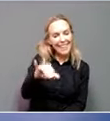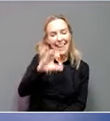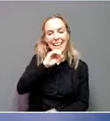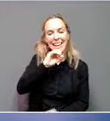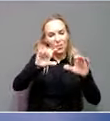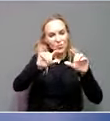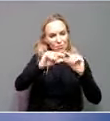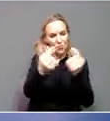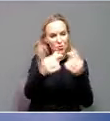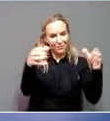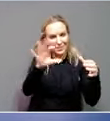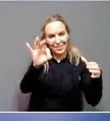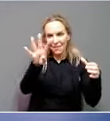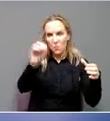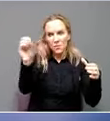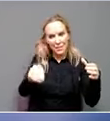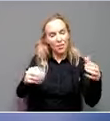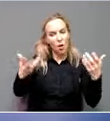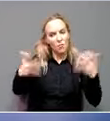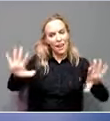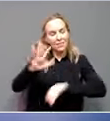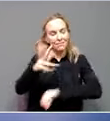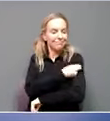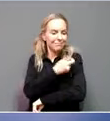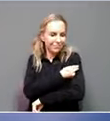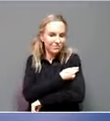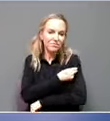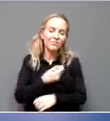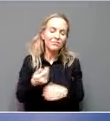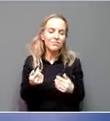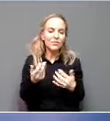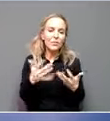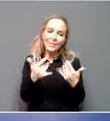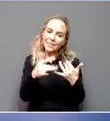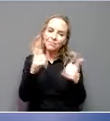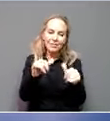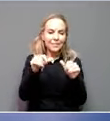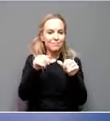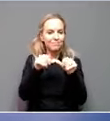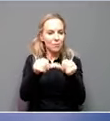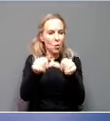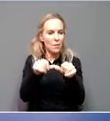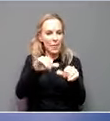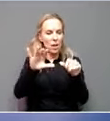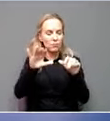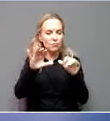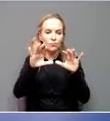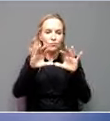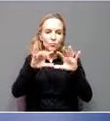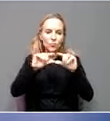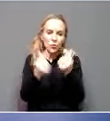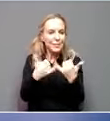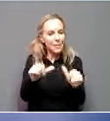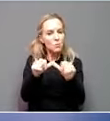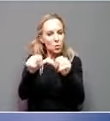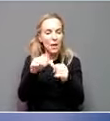That's really incredible. We want that group to keep going. And I'd really ask folks in this